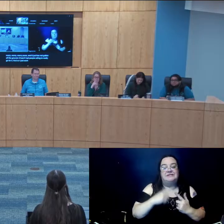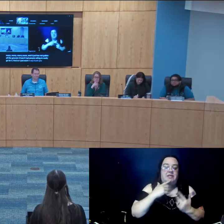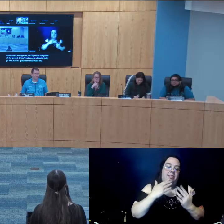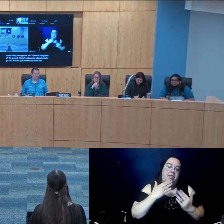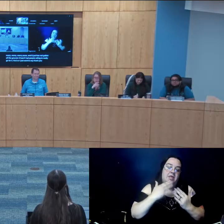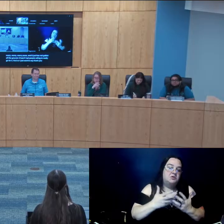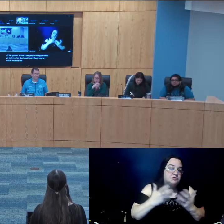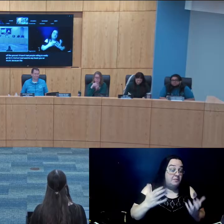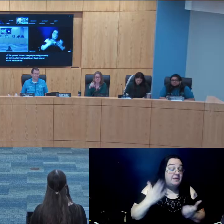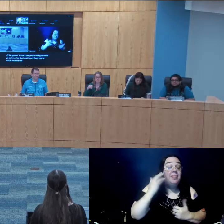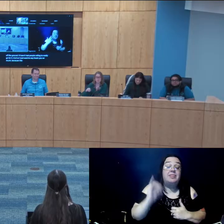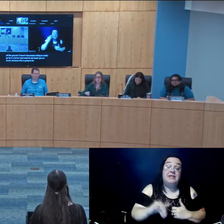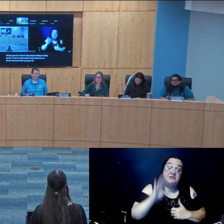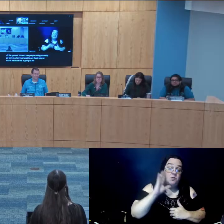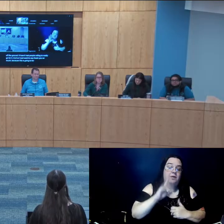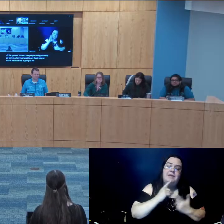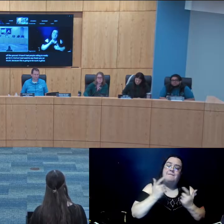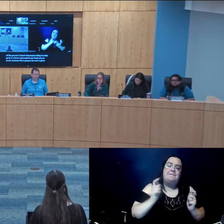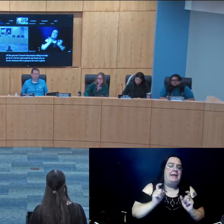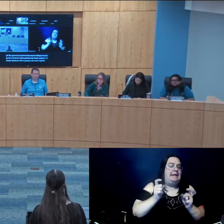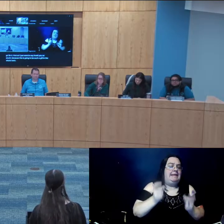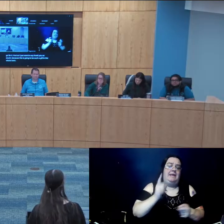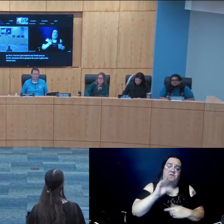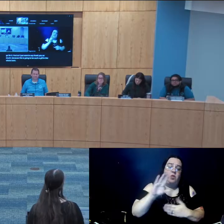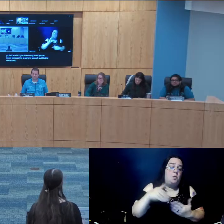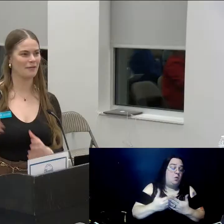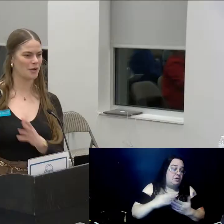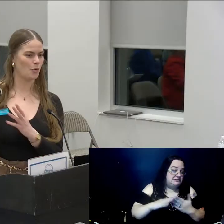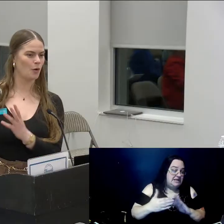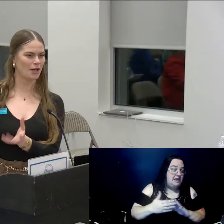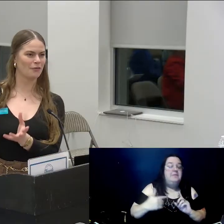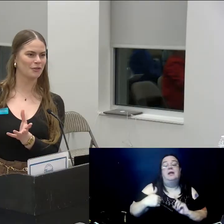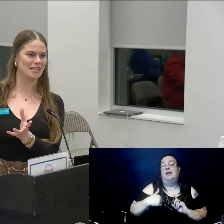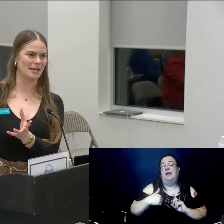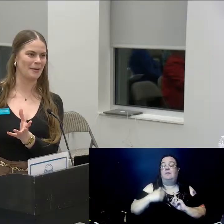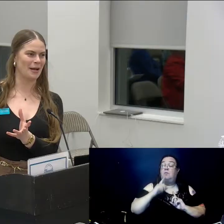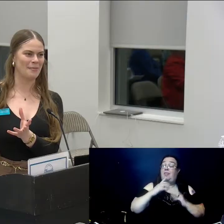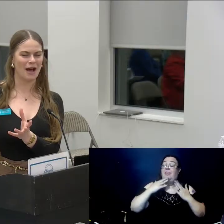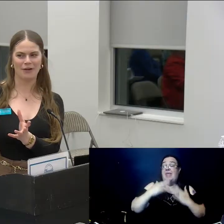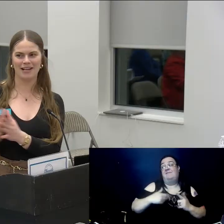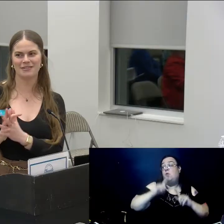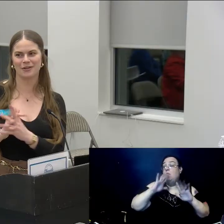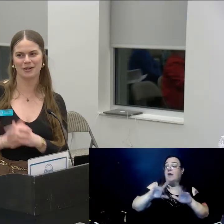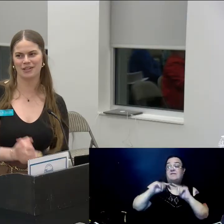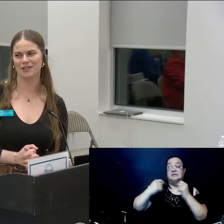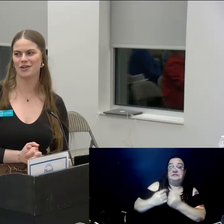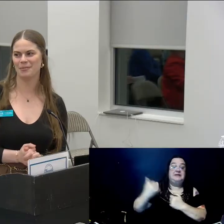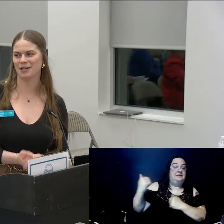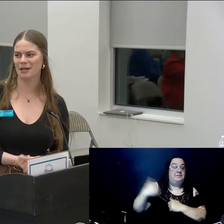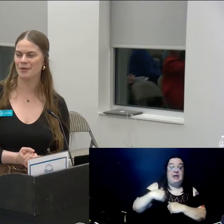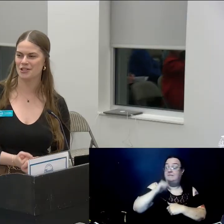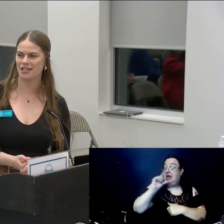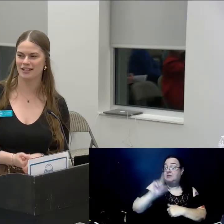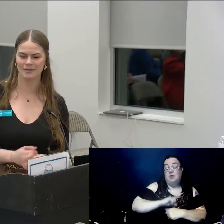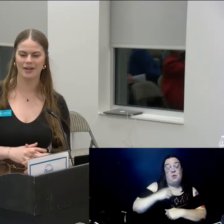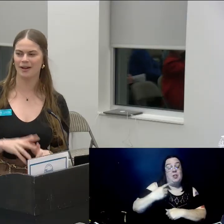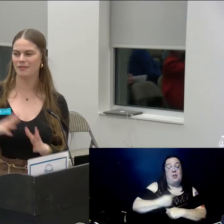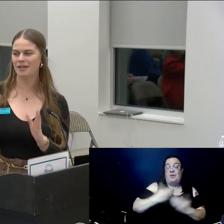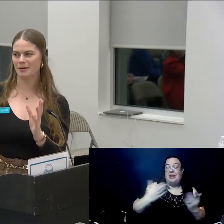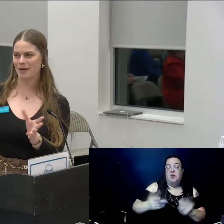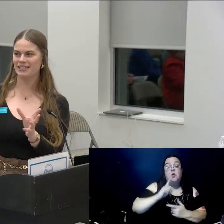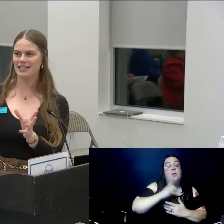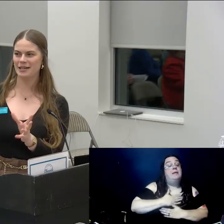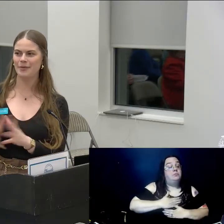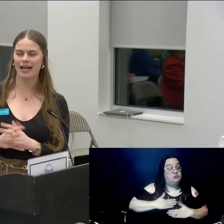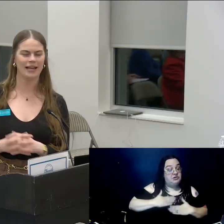because this is going to be such a gift to the whole town. And I'm so grateful to have a wonderful team. I'm not riding solo here, so I'm really appreciative